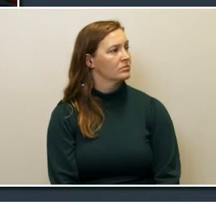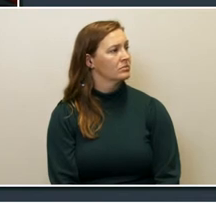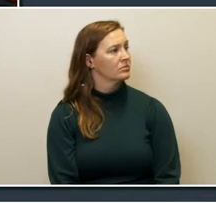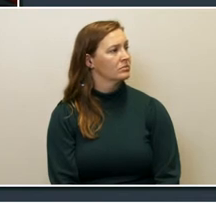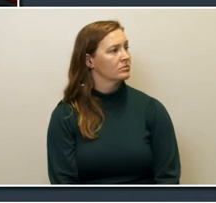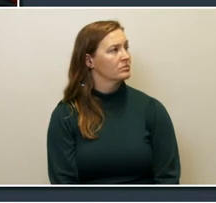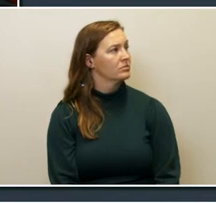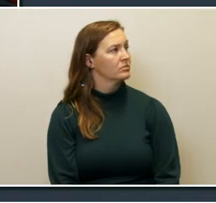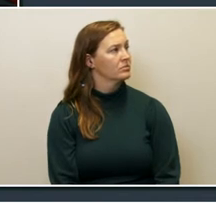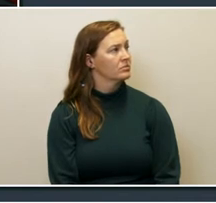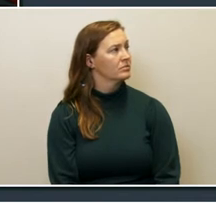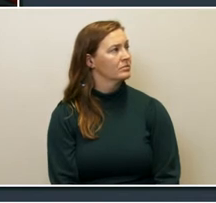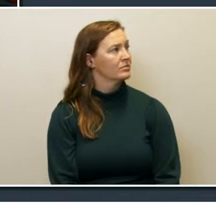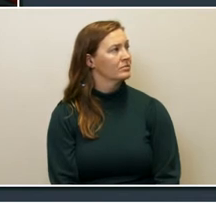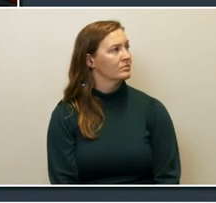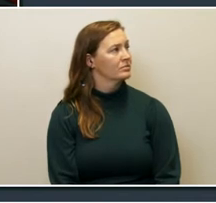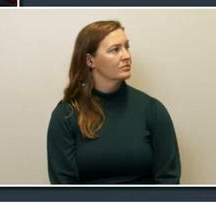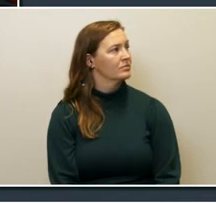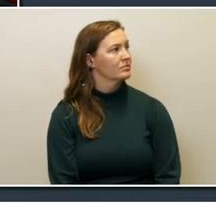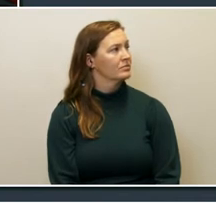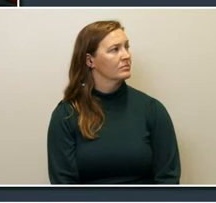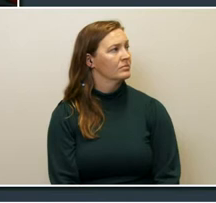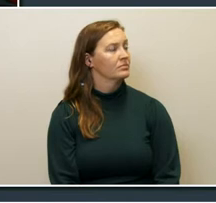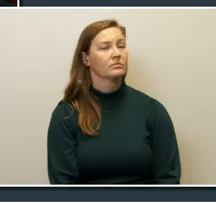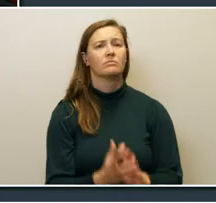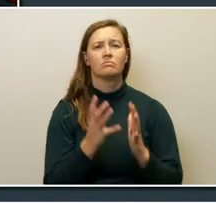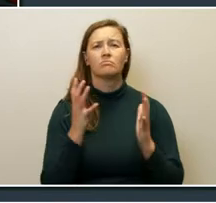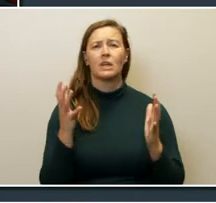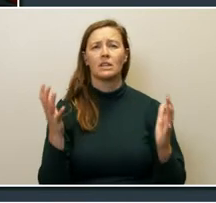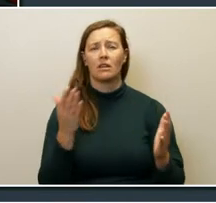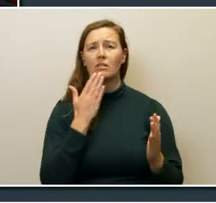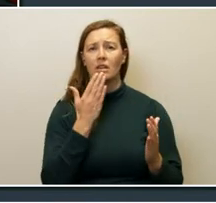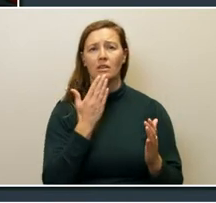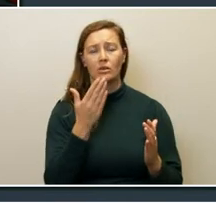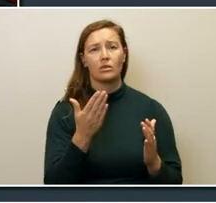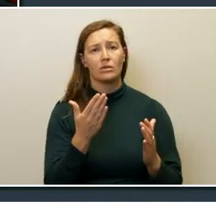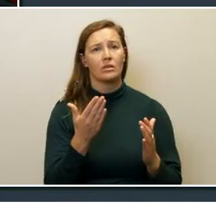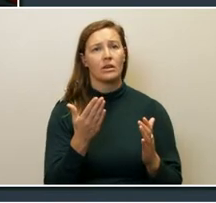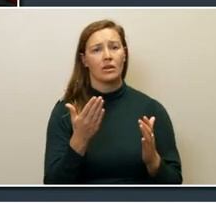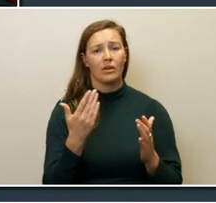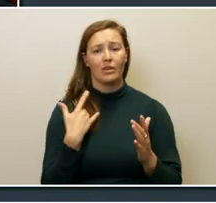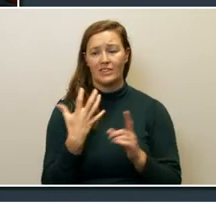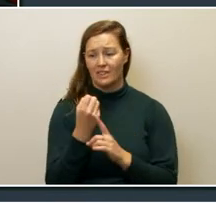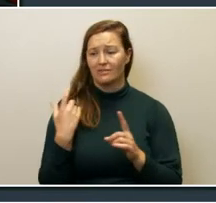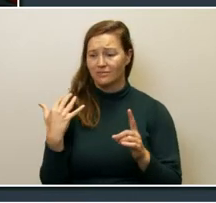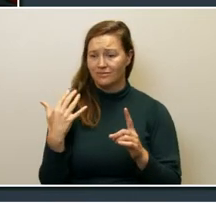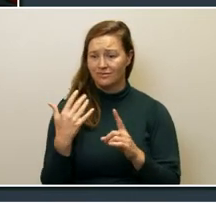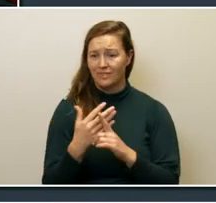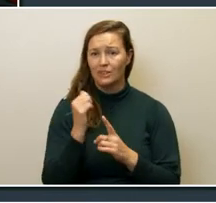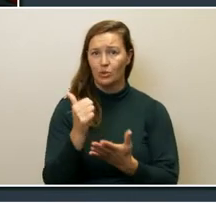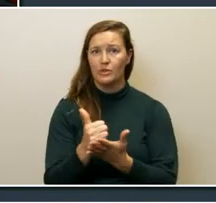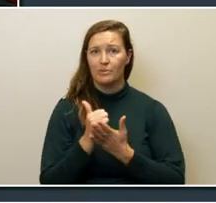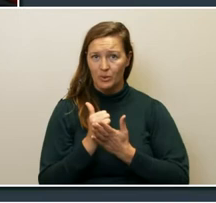So I'll sit down, I guess. Big, big, big thank you. We've got this far. Your support has